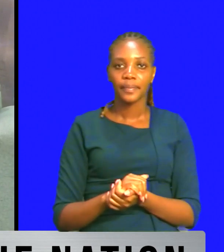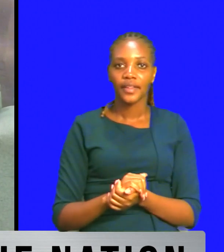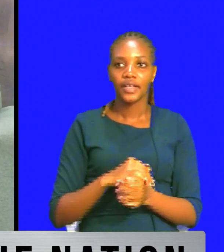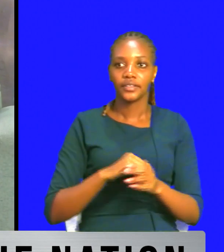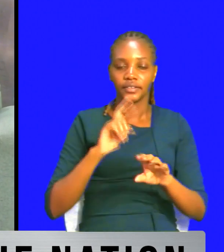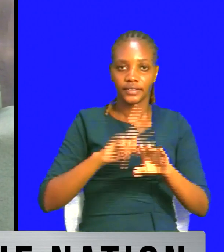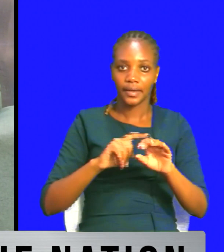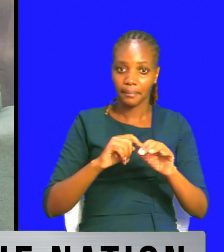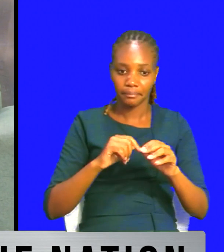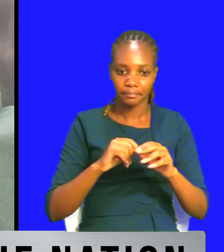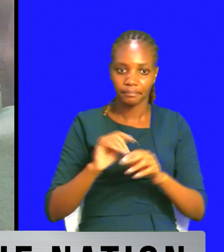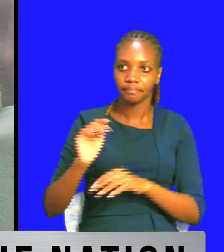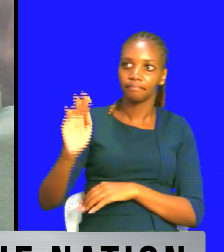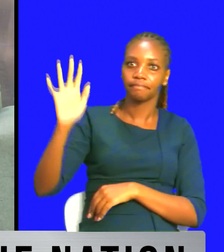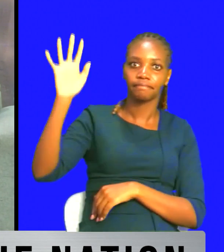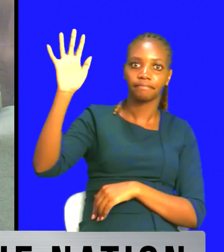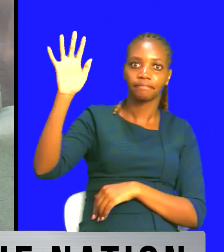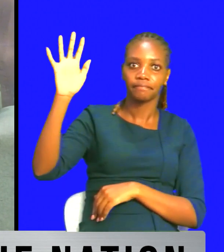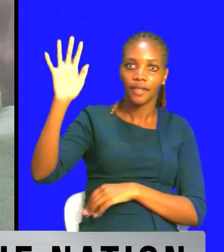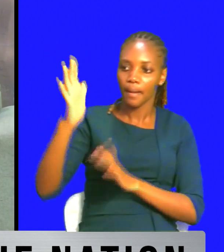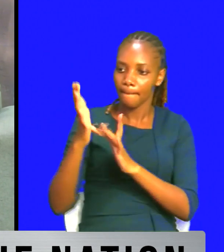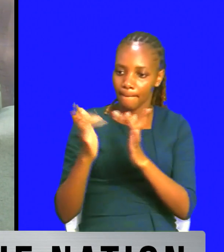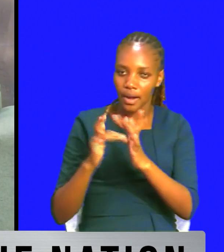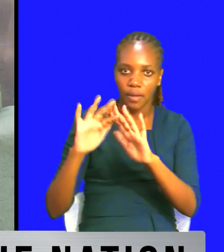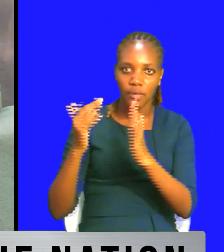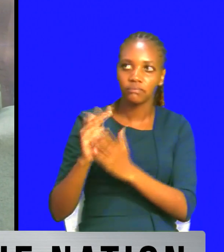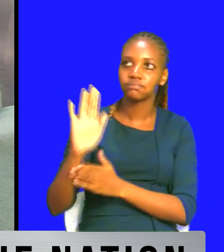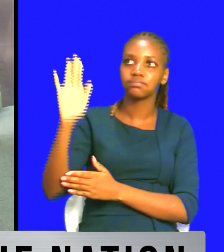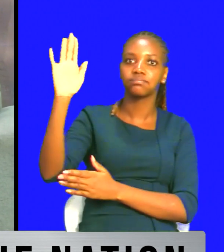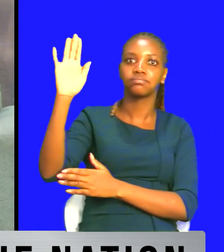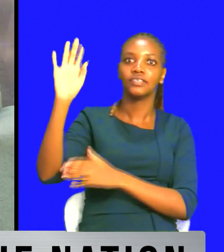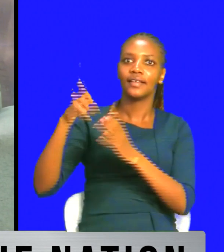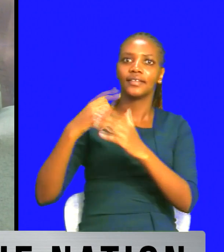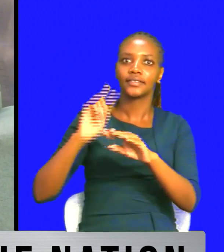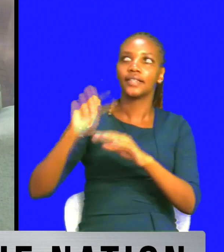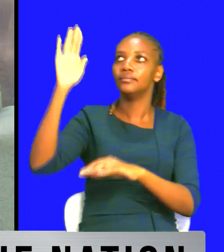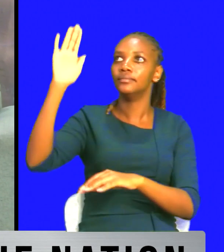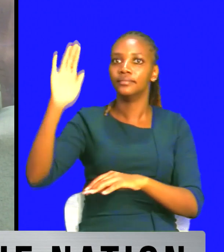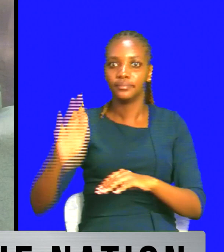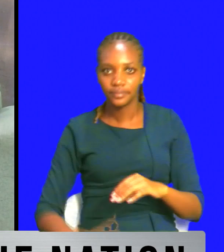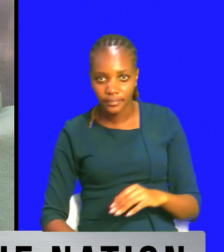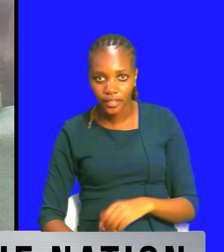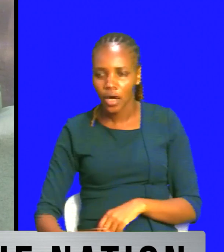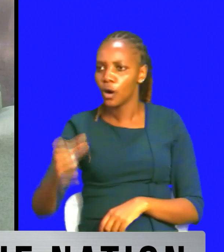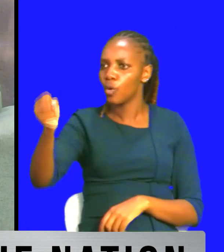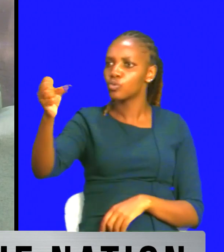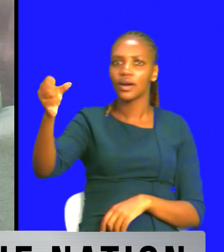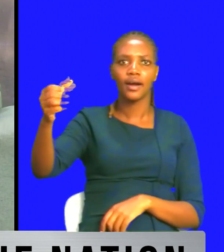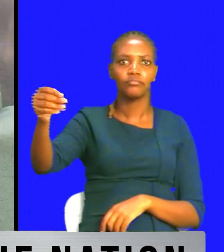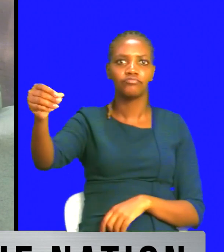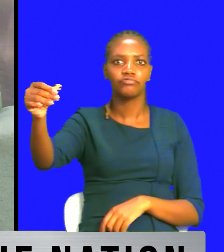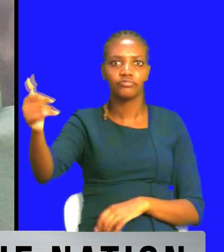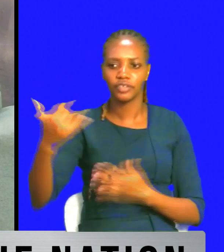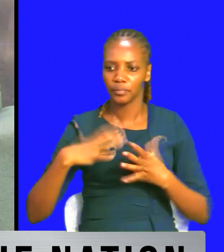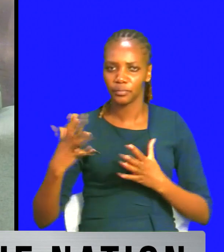to come down, unga was to come down. Yeah. Jonah, it is something that really the egg and the chicken